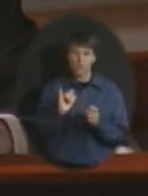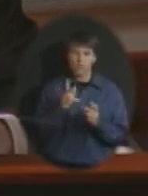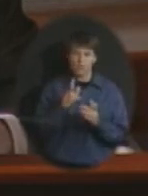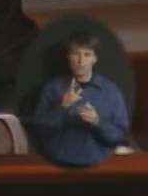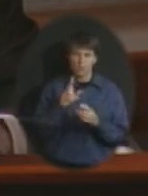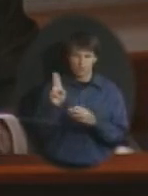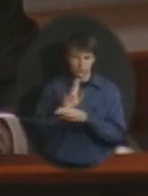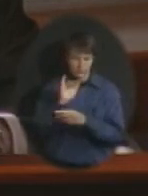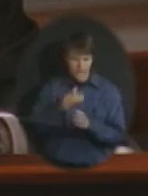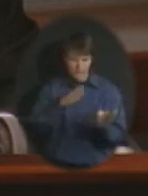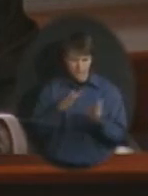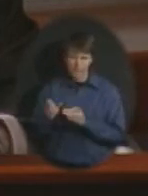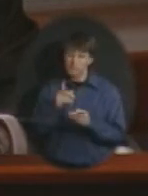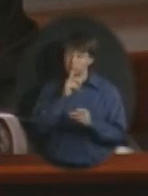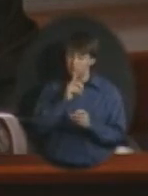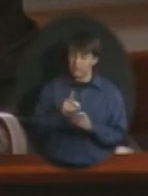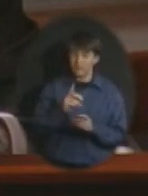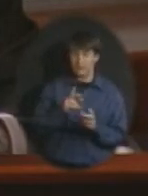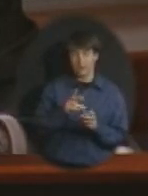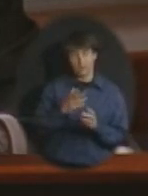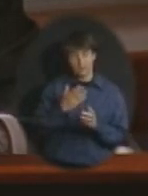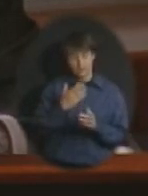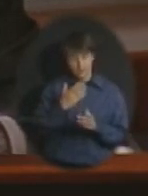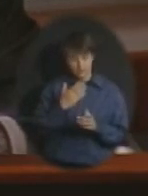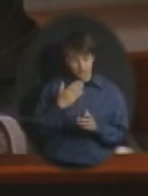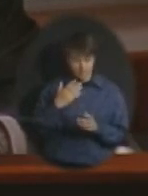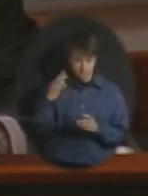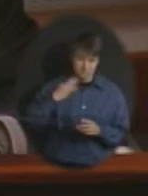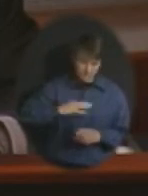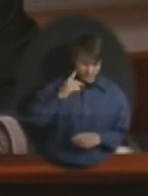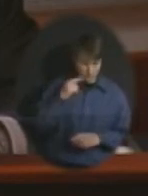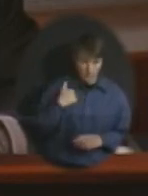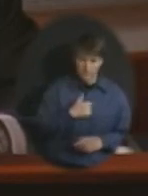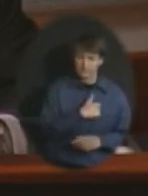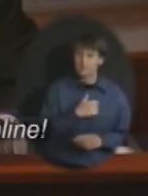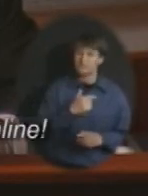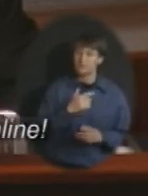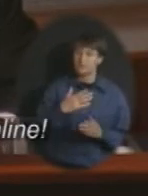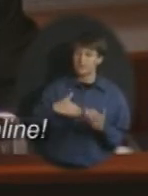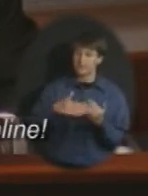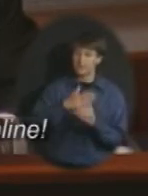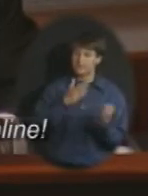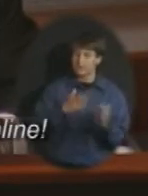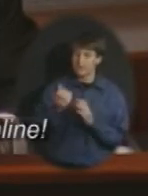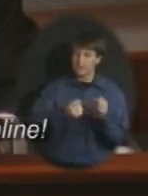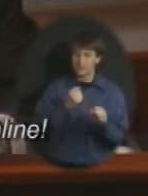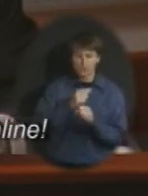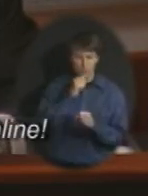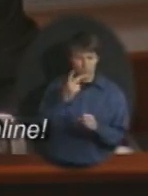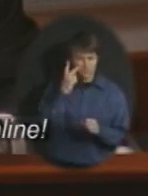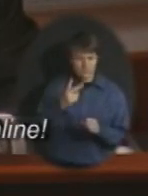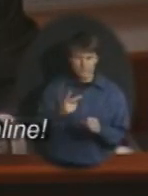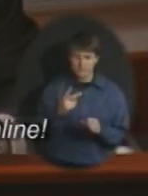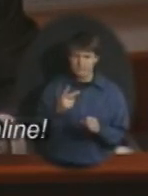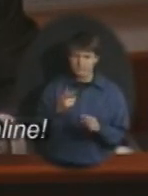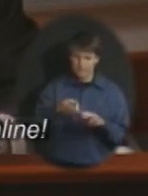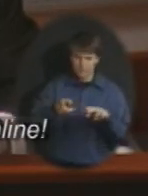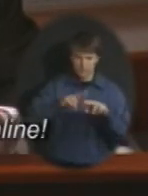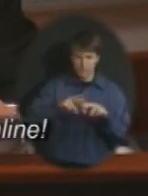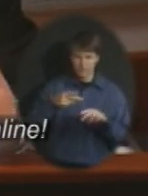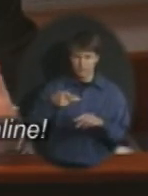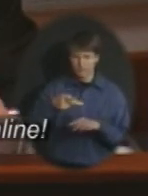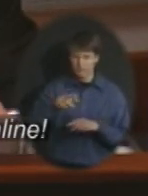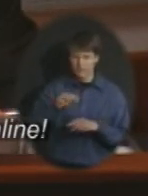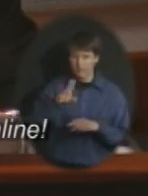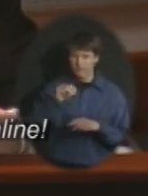this plan, but it really is very positive for us that in the next plan year, we won't see any increase in premiums. And